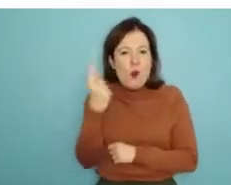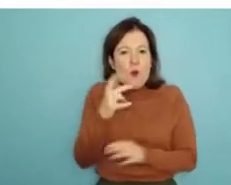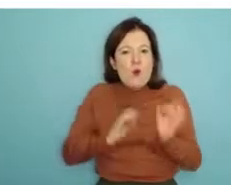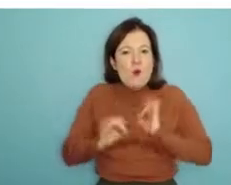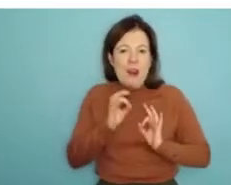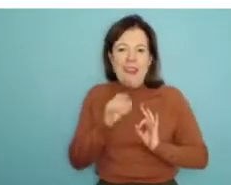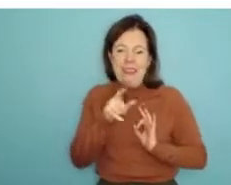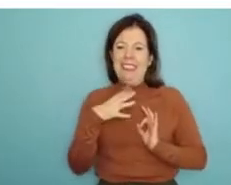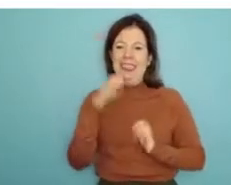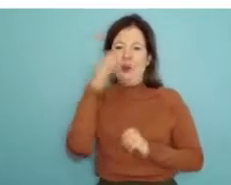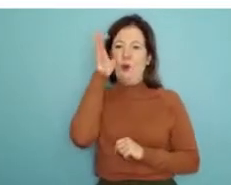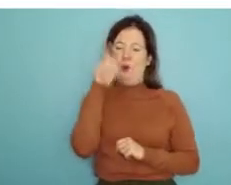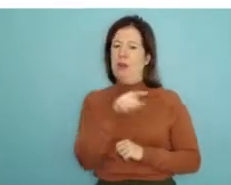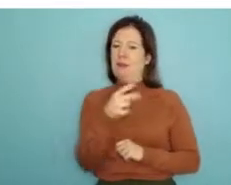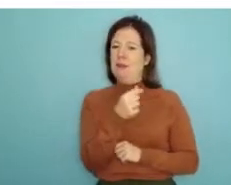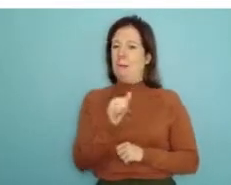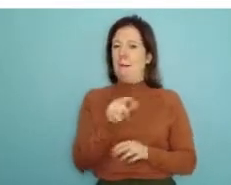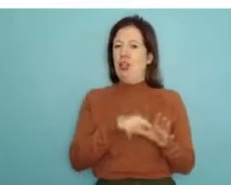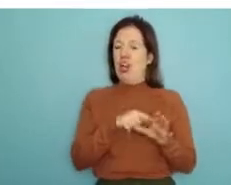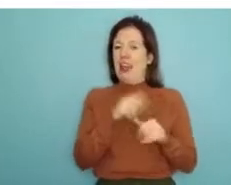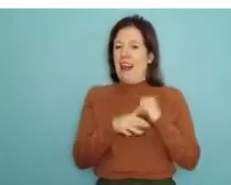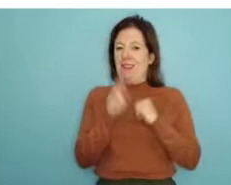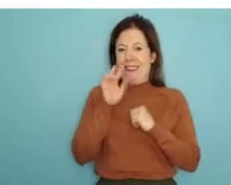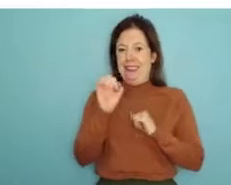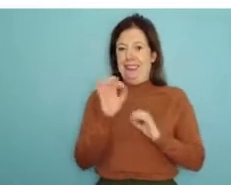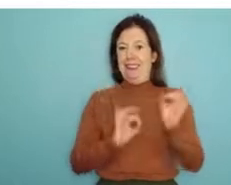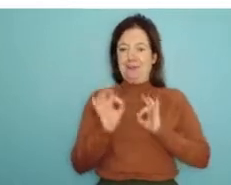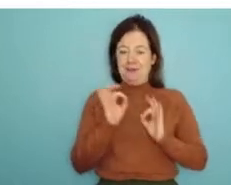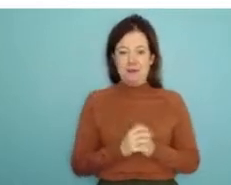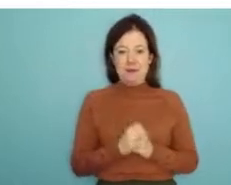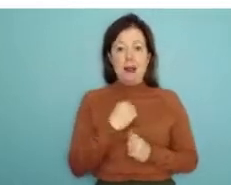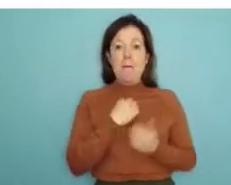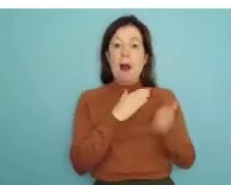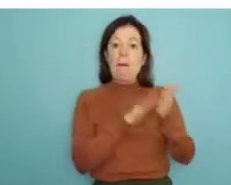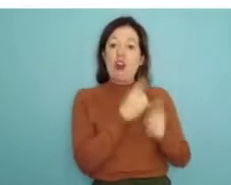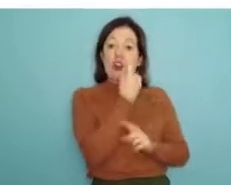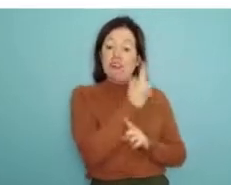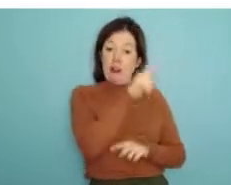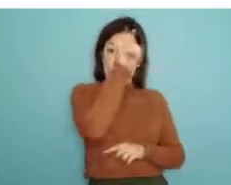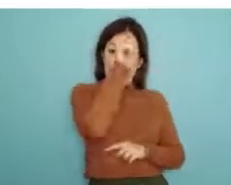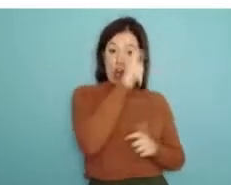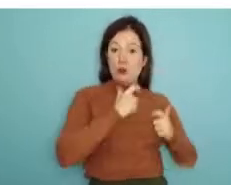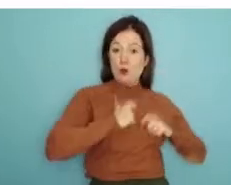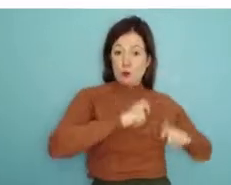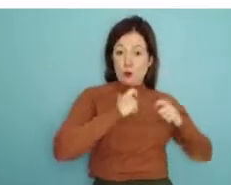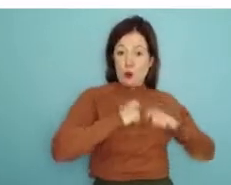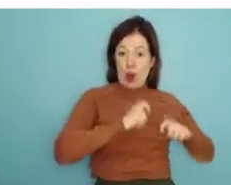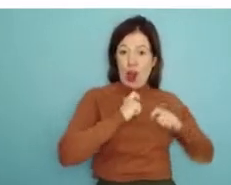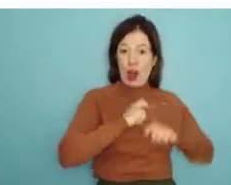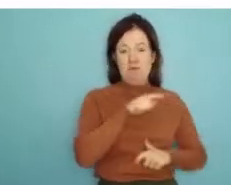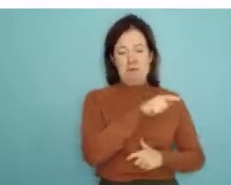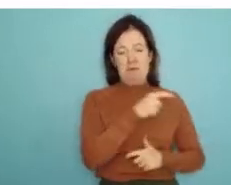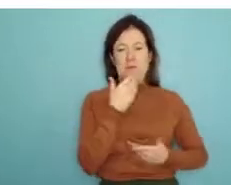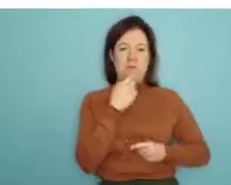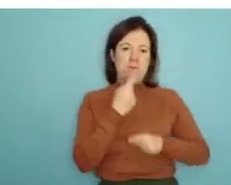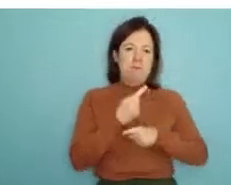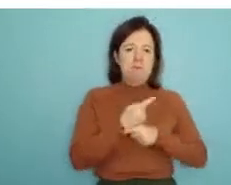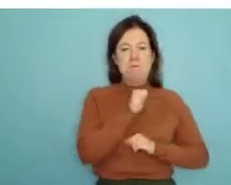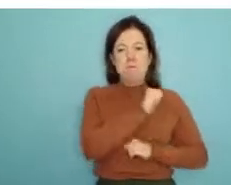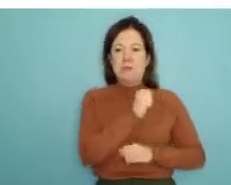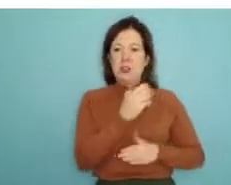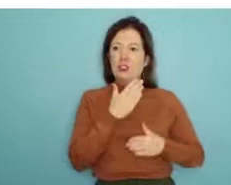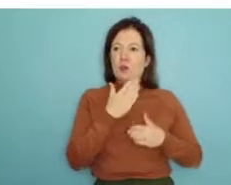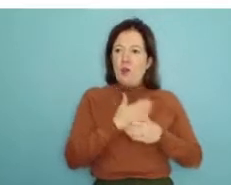my interest started because my mother was a nurse and social worker, so always talked about her career in health and social